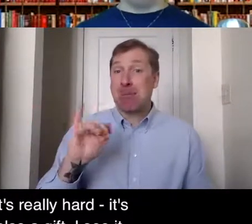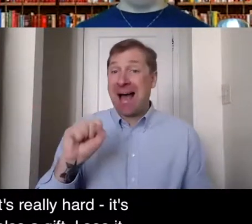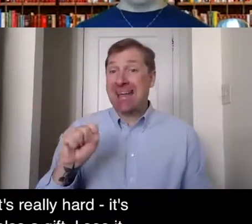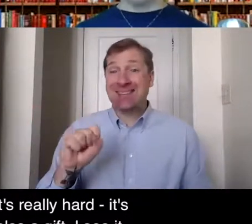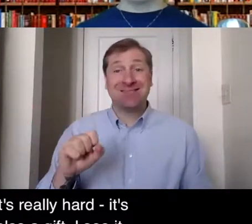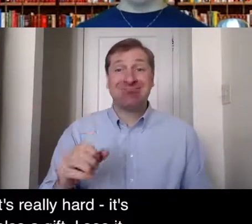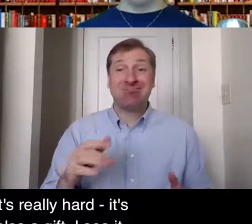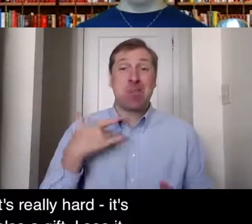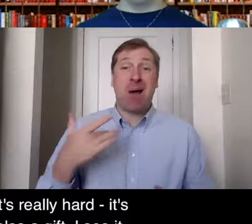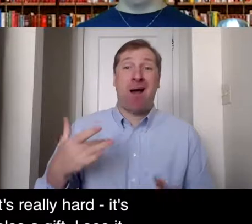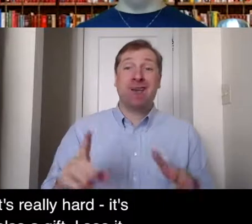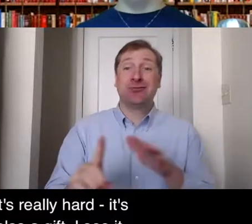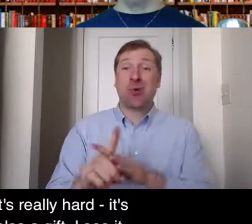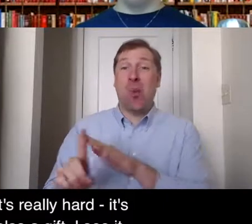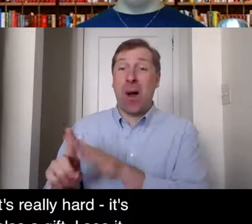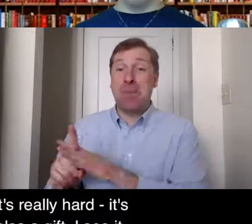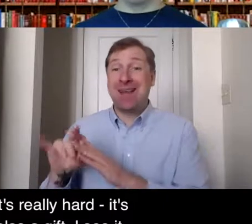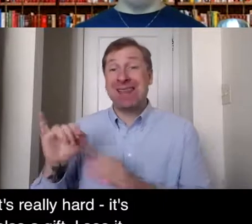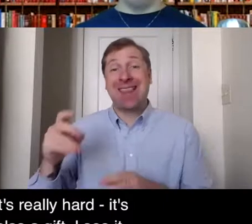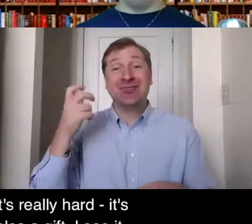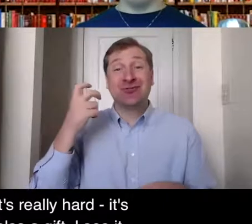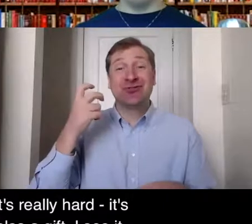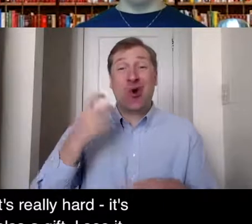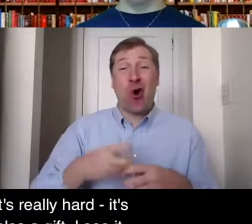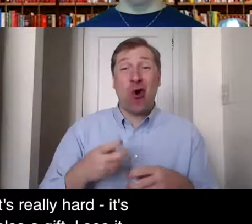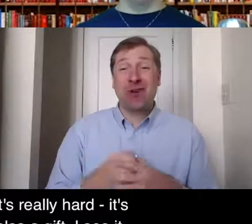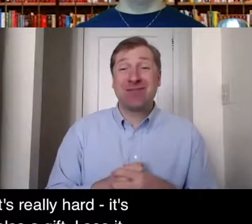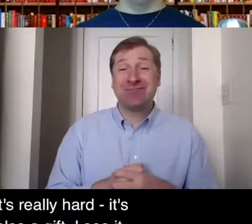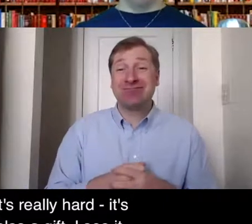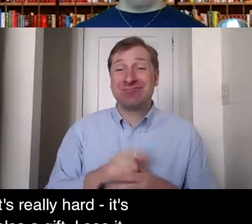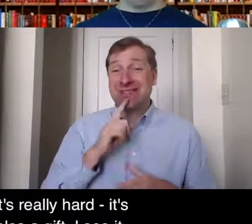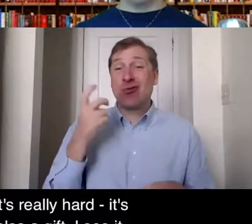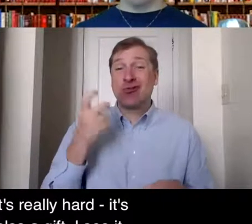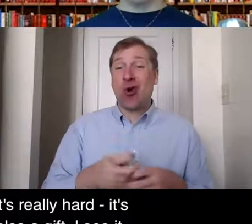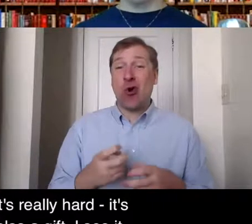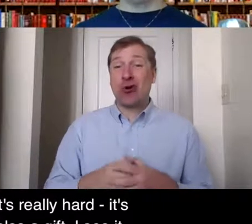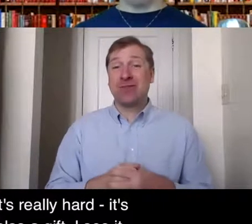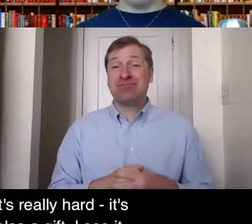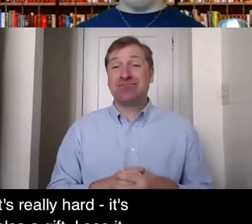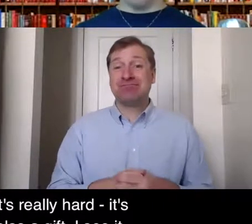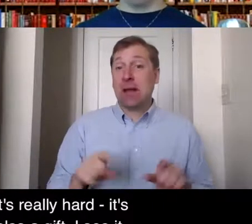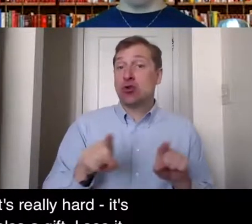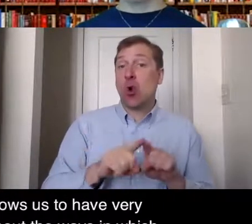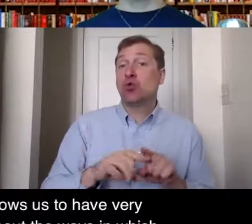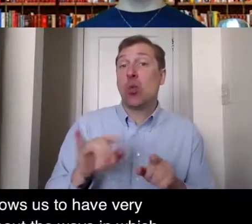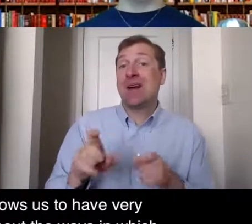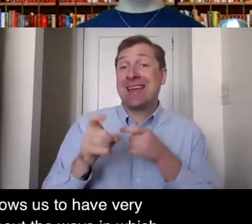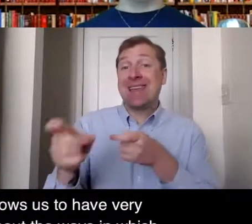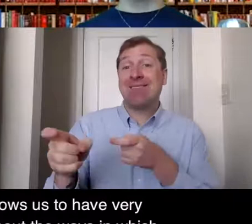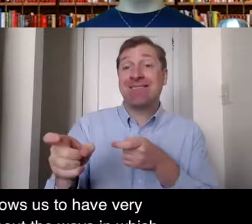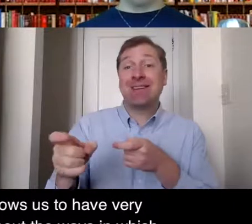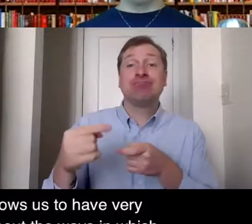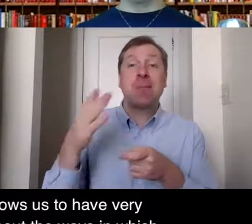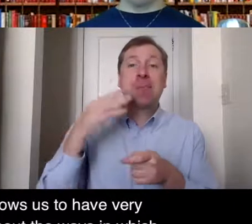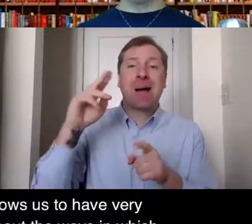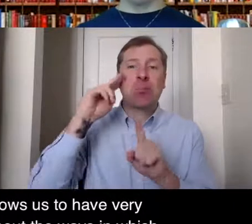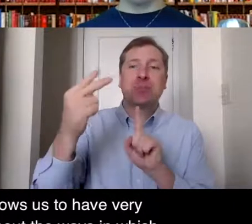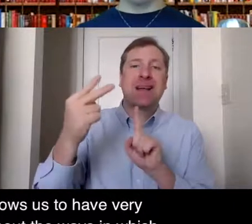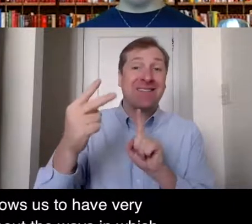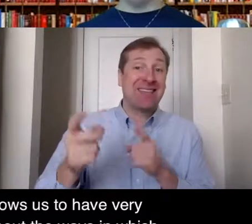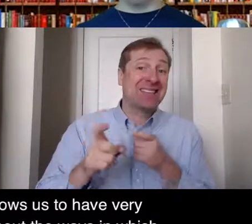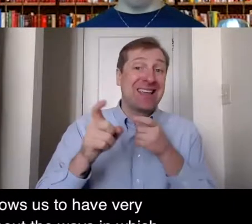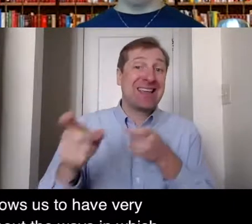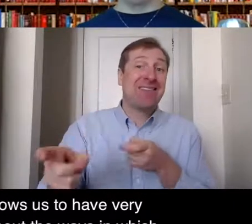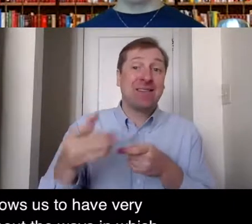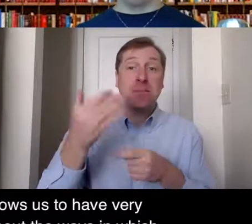up. And that's really hard. It's very hard. And it's also a gift. I see it as a gift because it allows us to